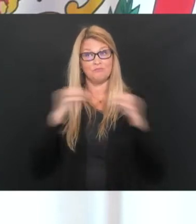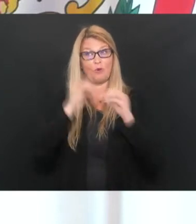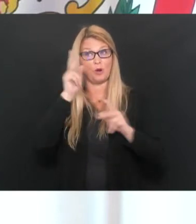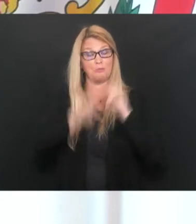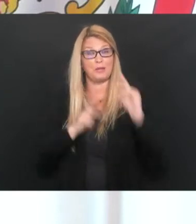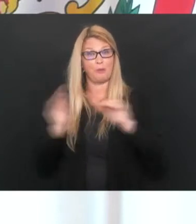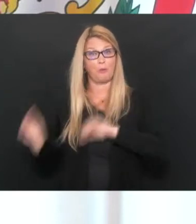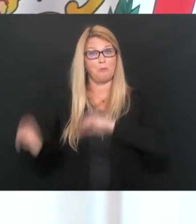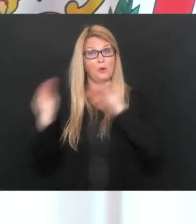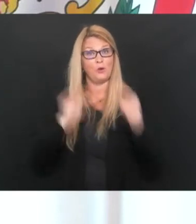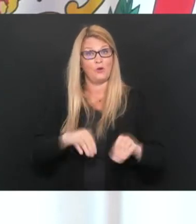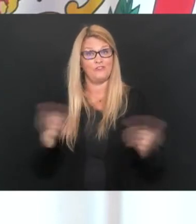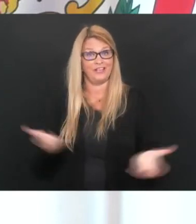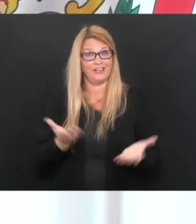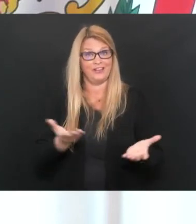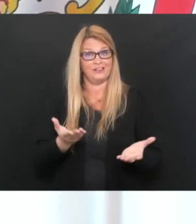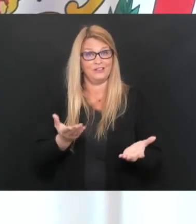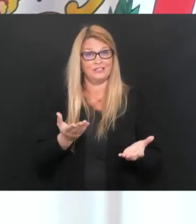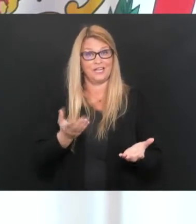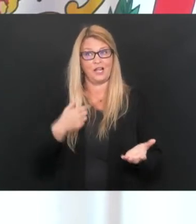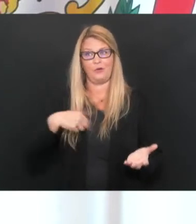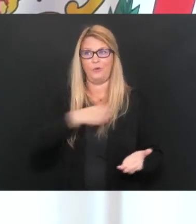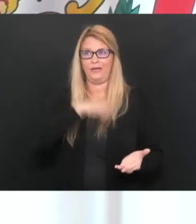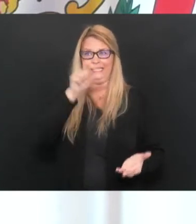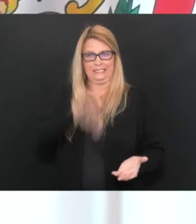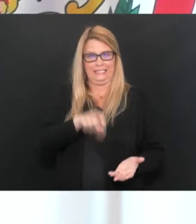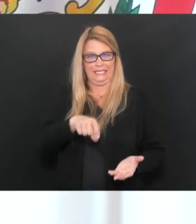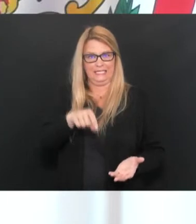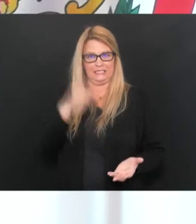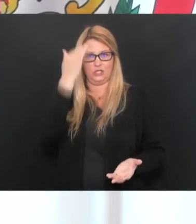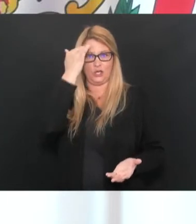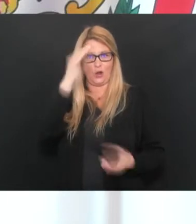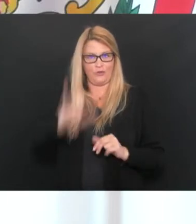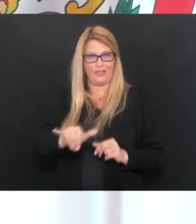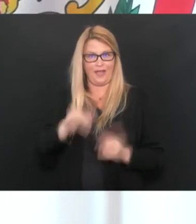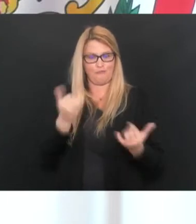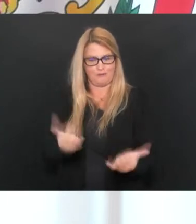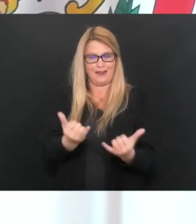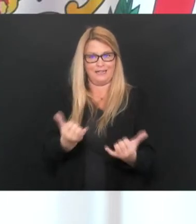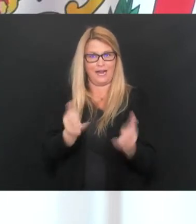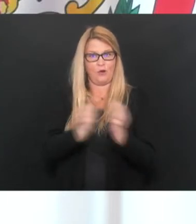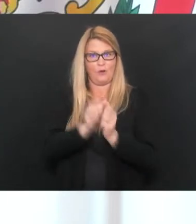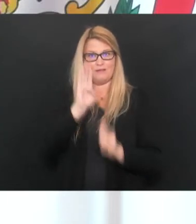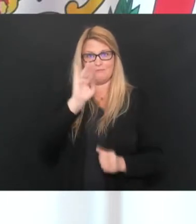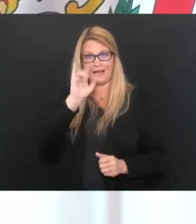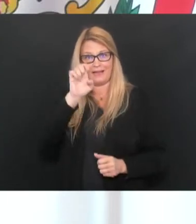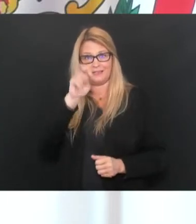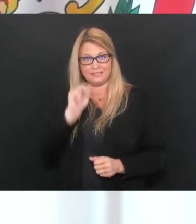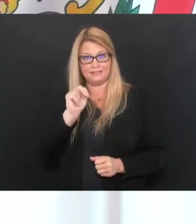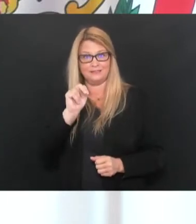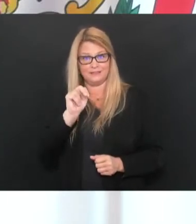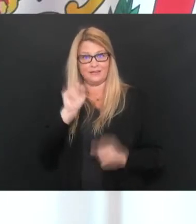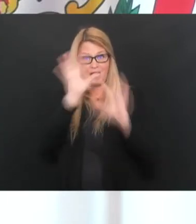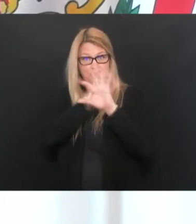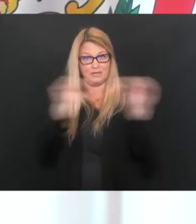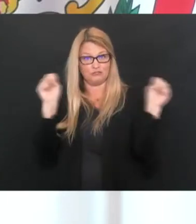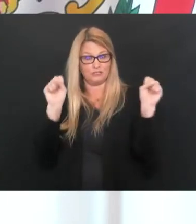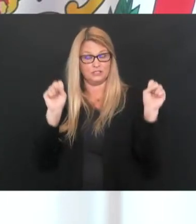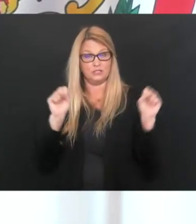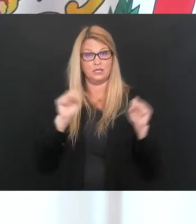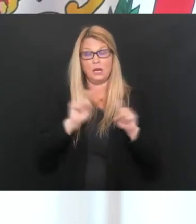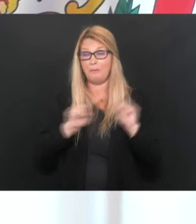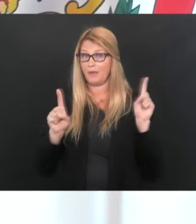have got to consider that, especially at this time with the Biden administration. As we go